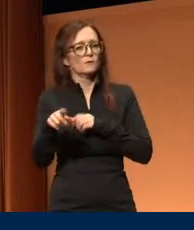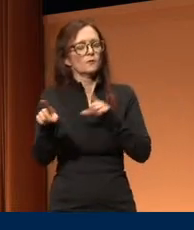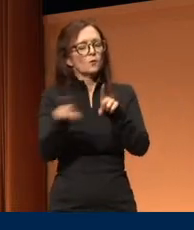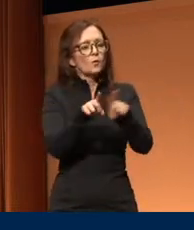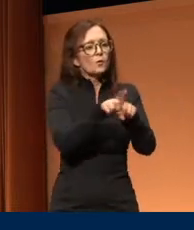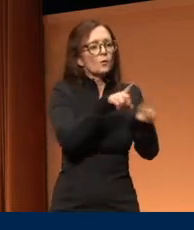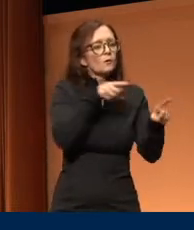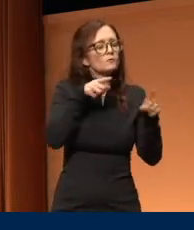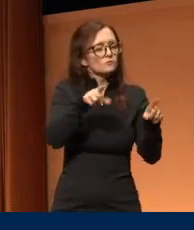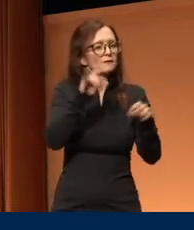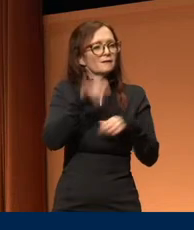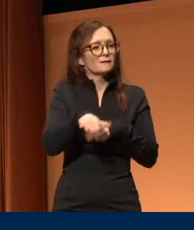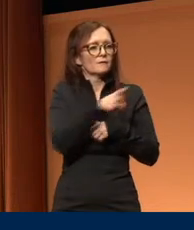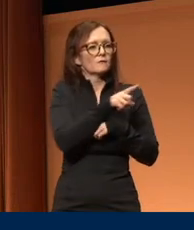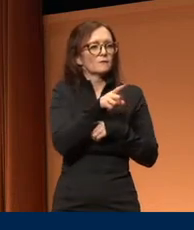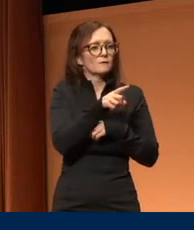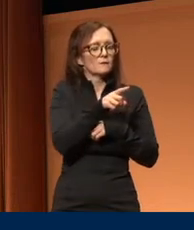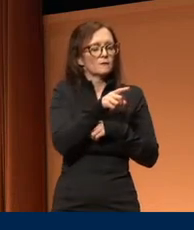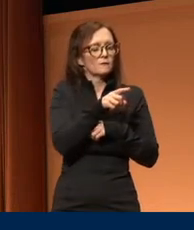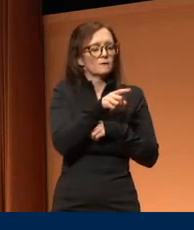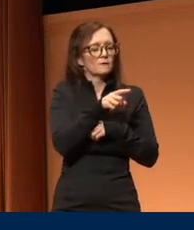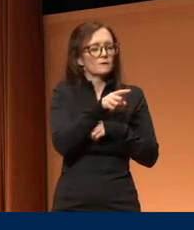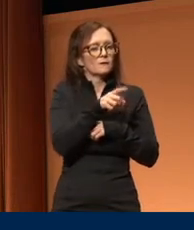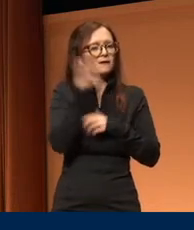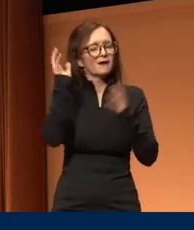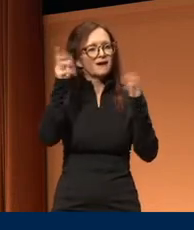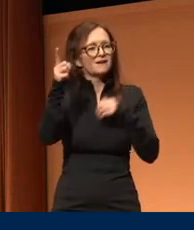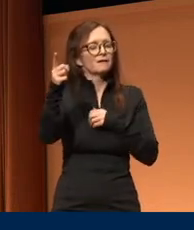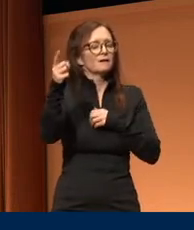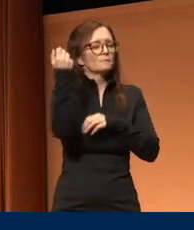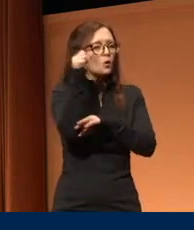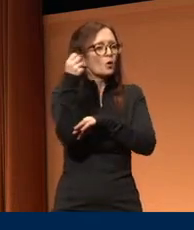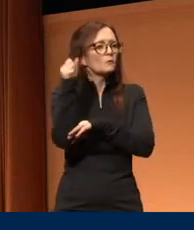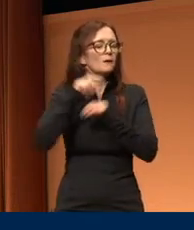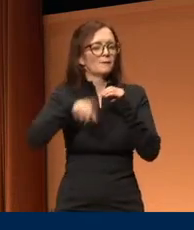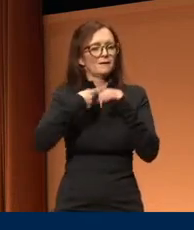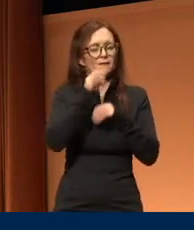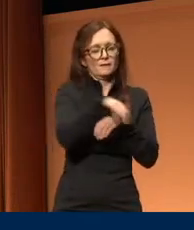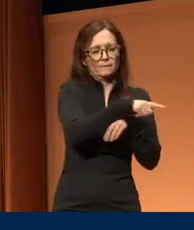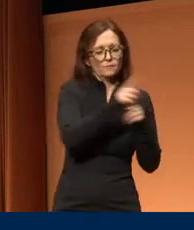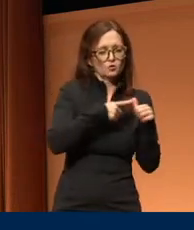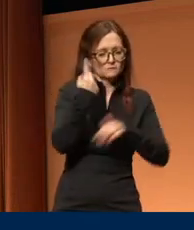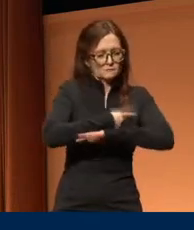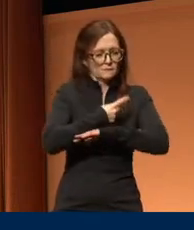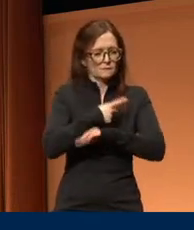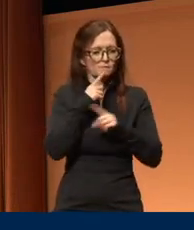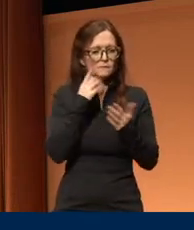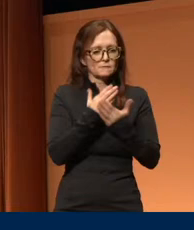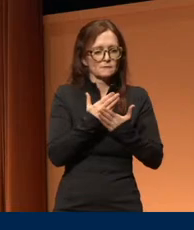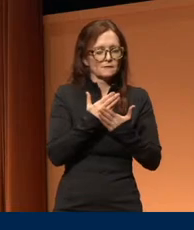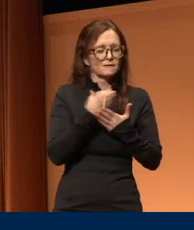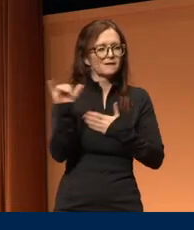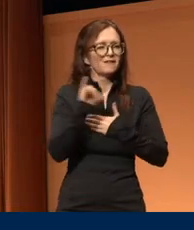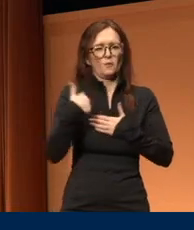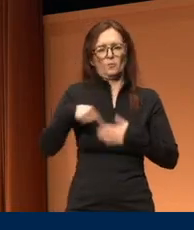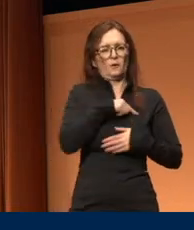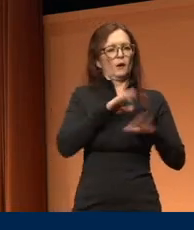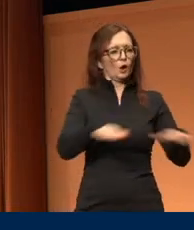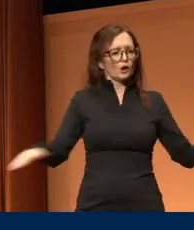stood out during a plenary in session two when he heckled an expert talking about the carbon tax. "Stop treating us like